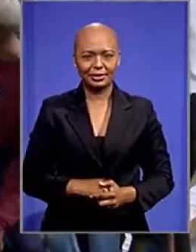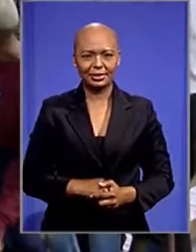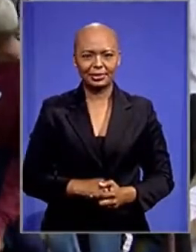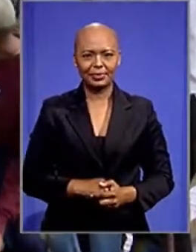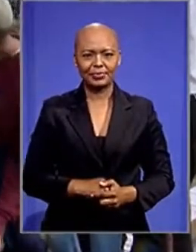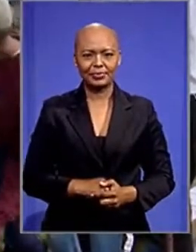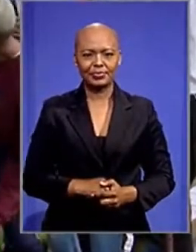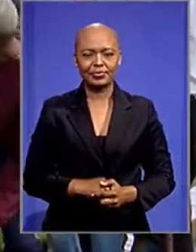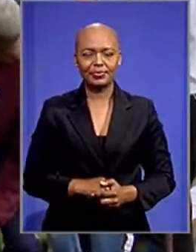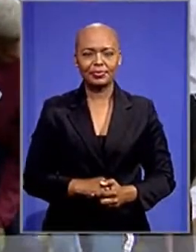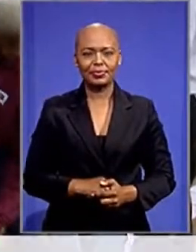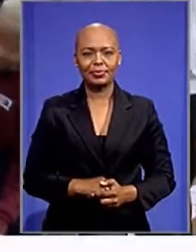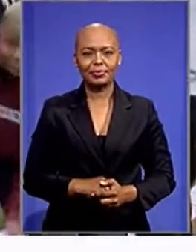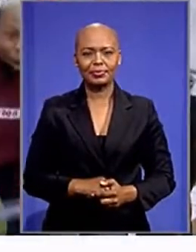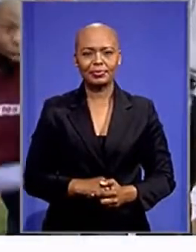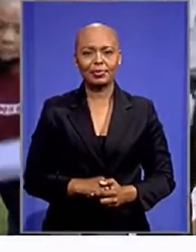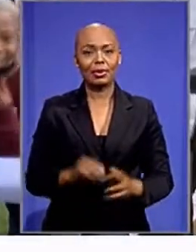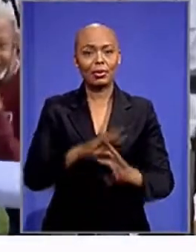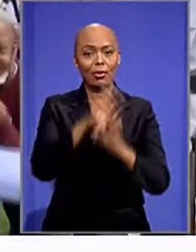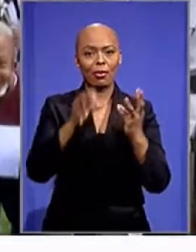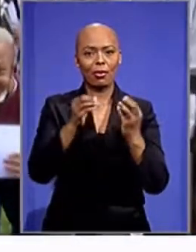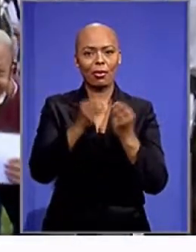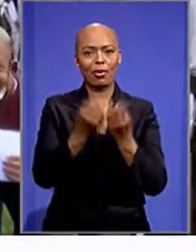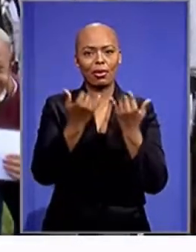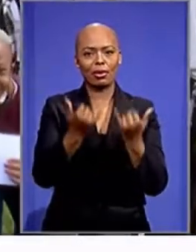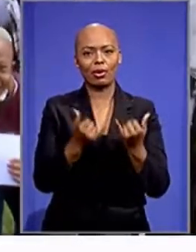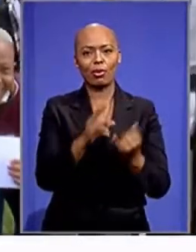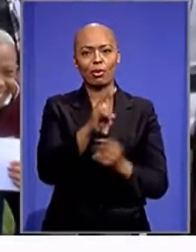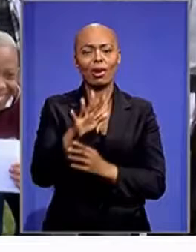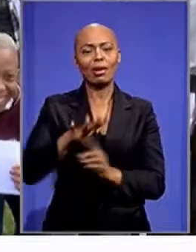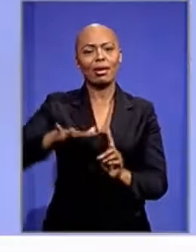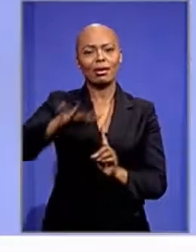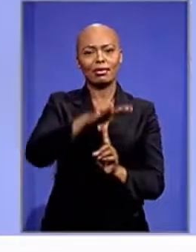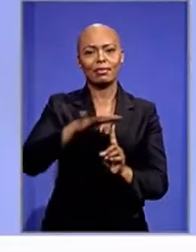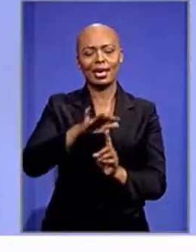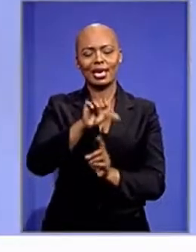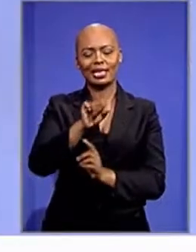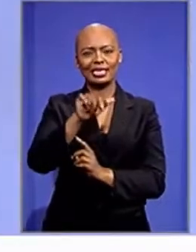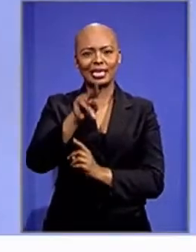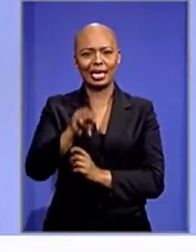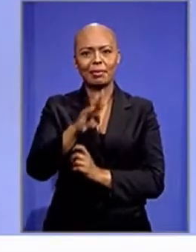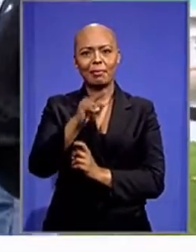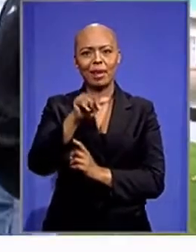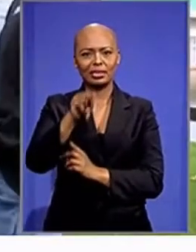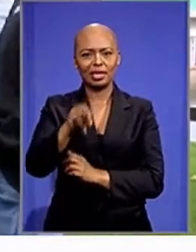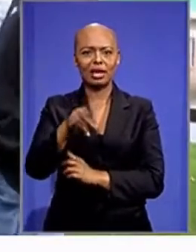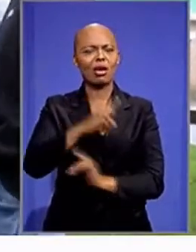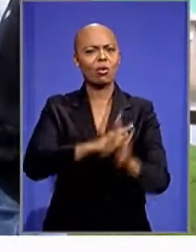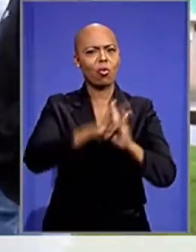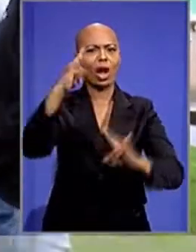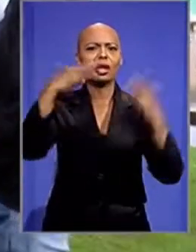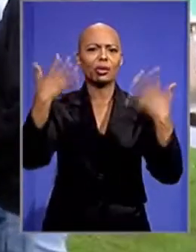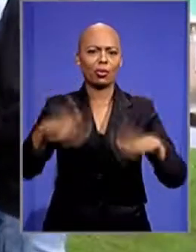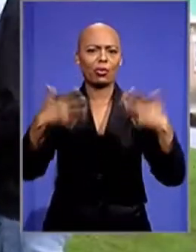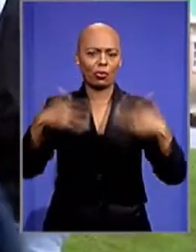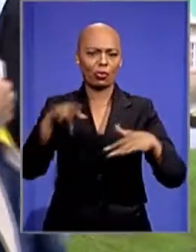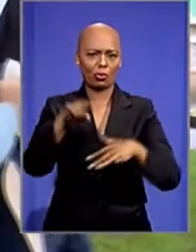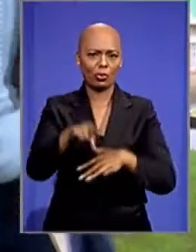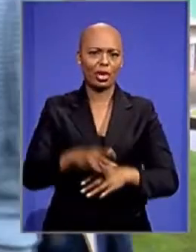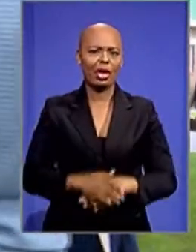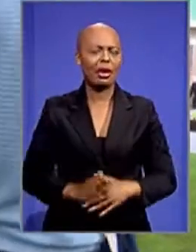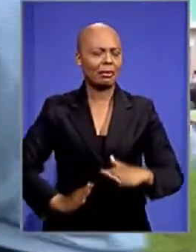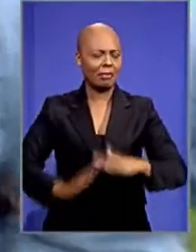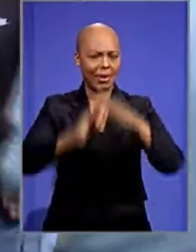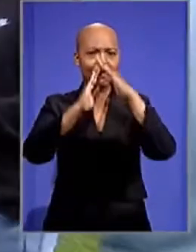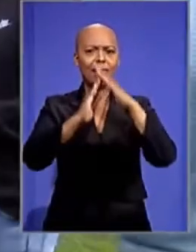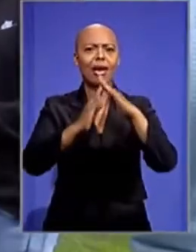Barutwana ba 55 sekolong sa St Martins e Johannesburg kaofela ha bona ba pasitse ka dinaledi mme e mong wa bona Siphiwe Kuhle